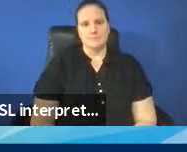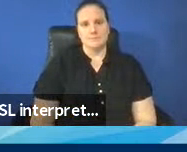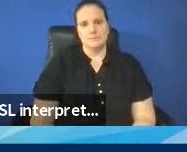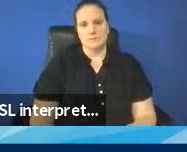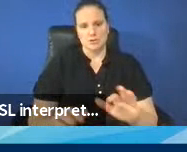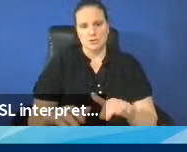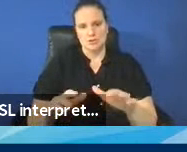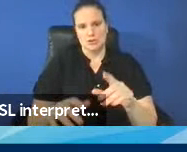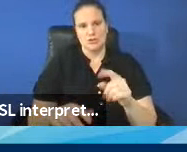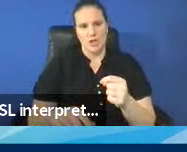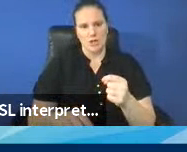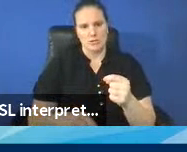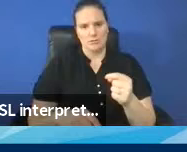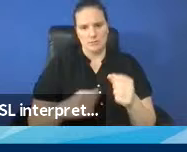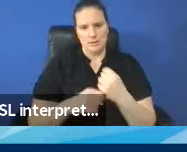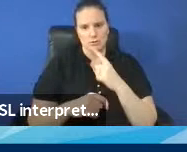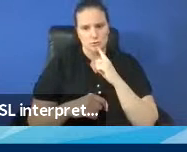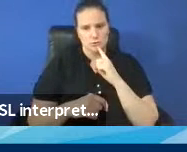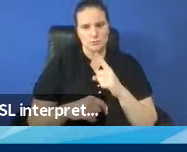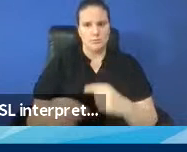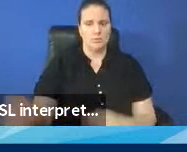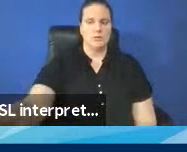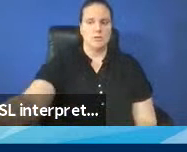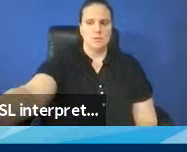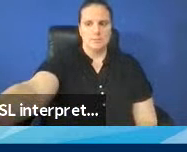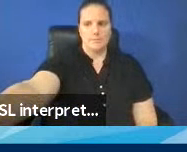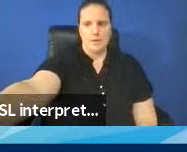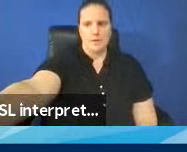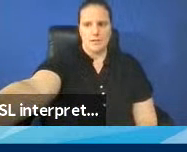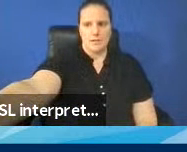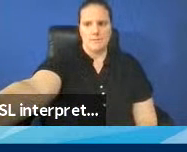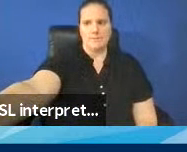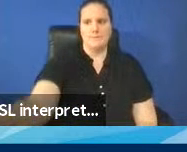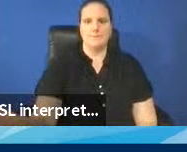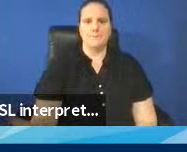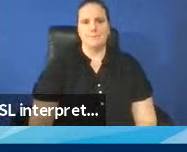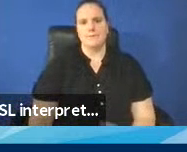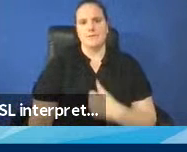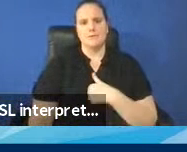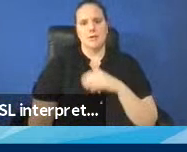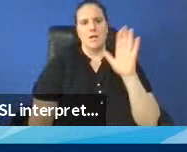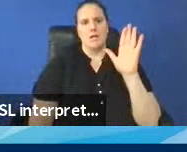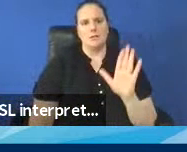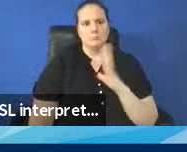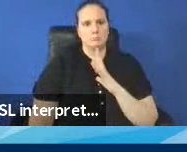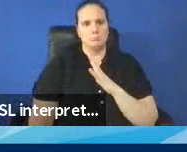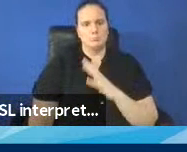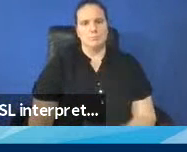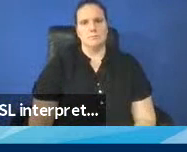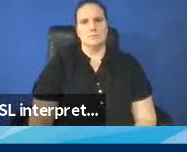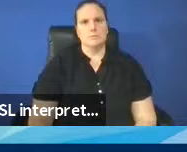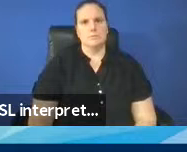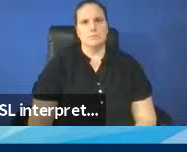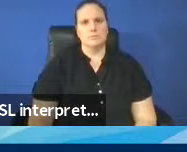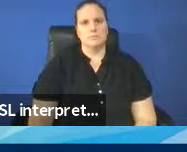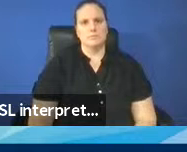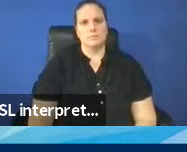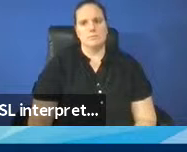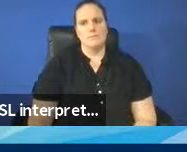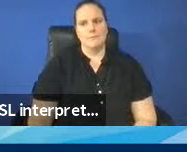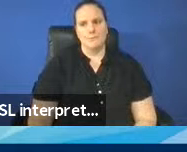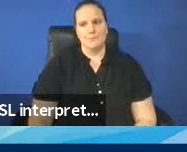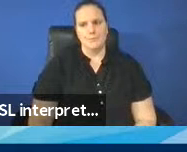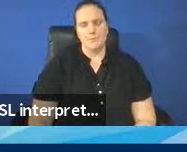the chat. We want to make sure that we can Sorry, answer. I just forgot to put my hand down. Oh, okay, good. So I think what we'll do is take